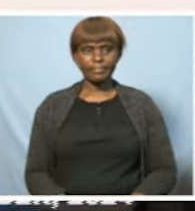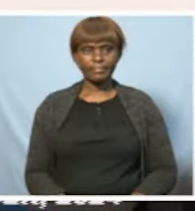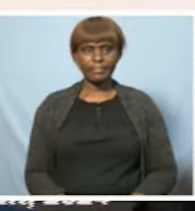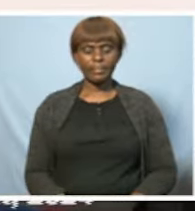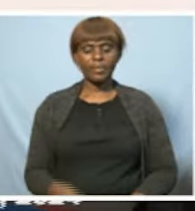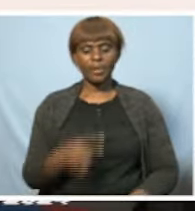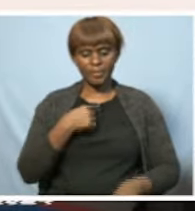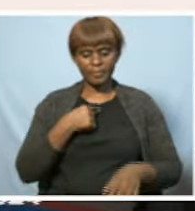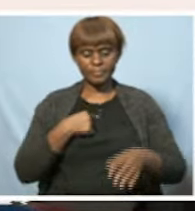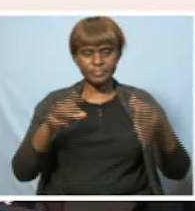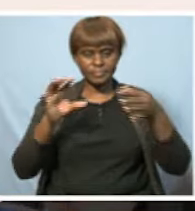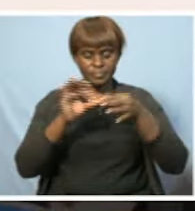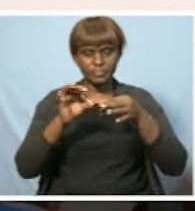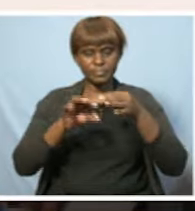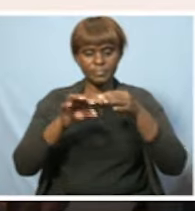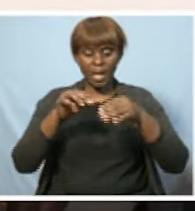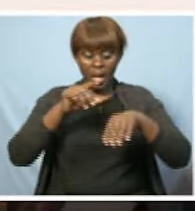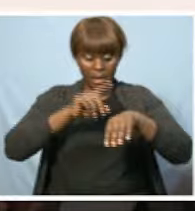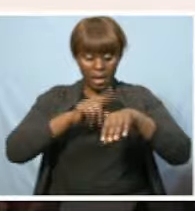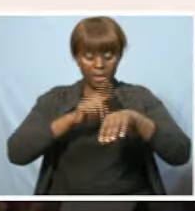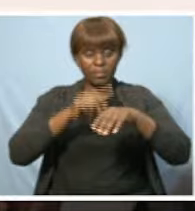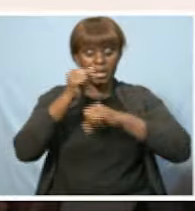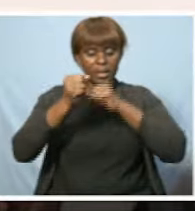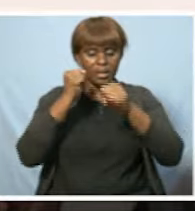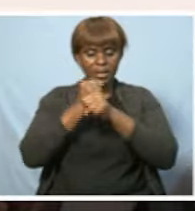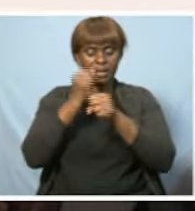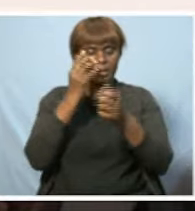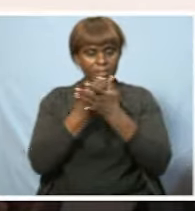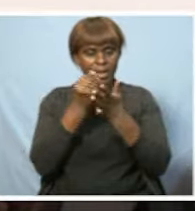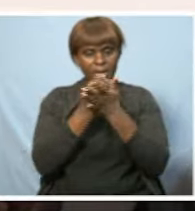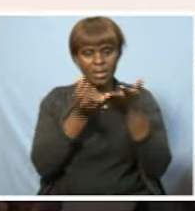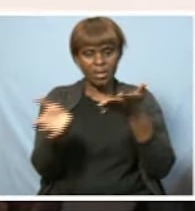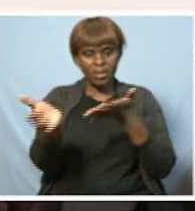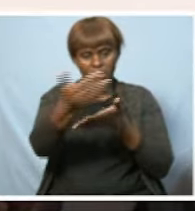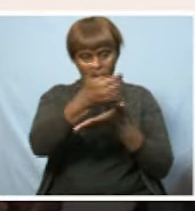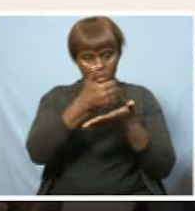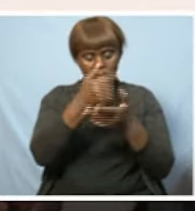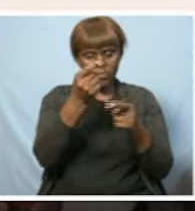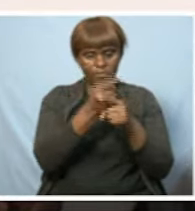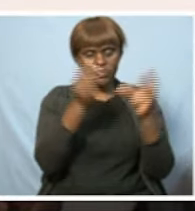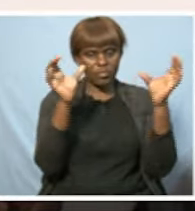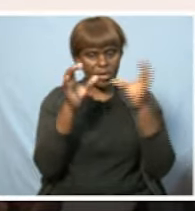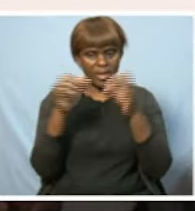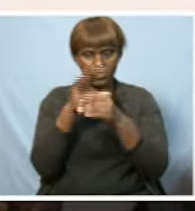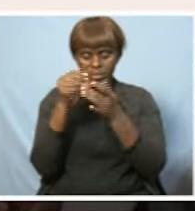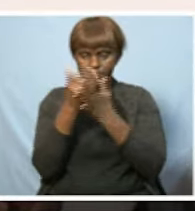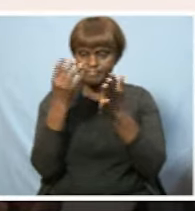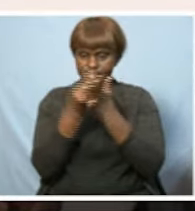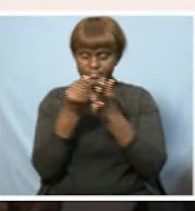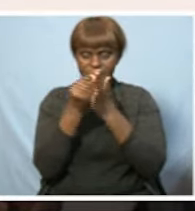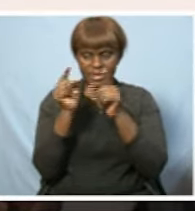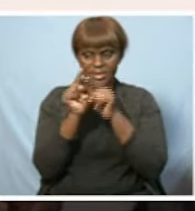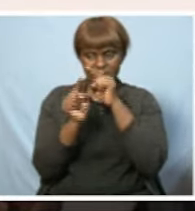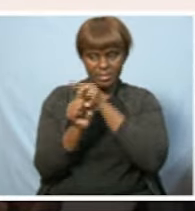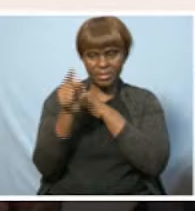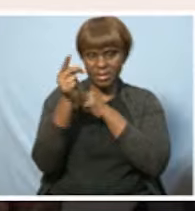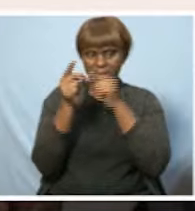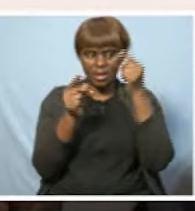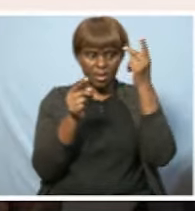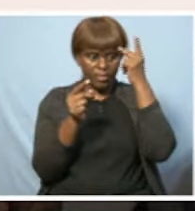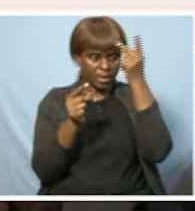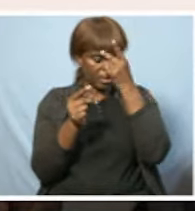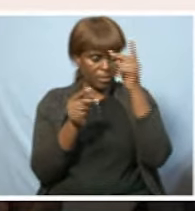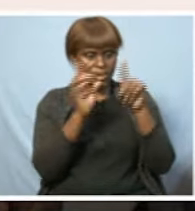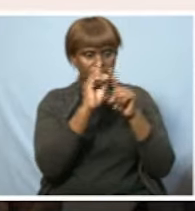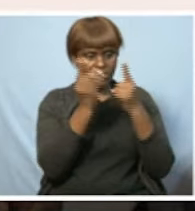During the year under review, Chair, funds were mopped from councils, and as PETAUKE district, we were